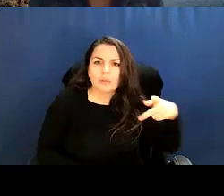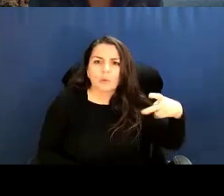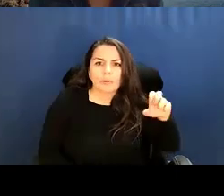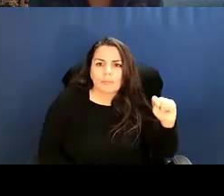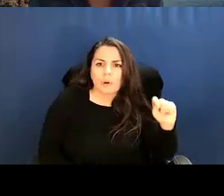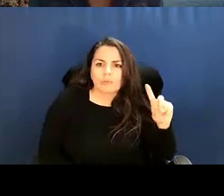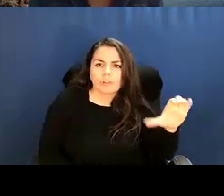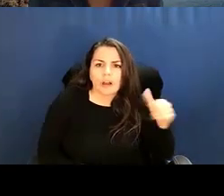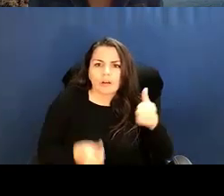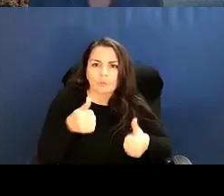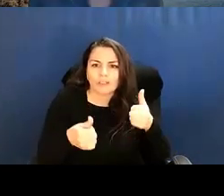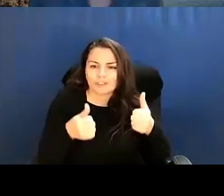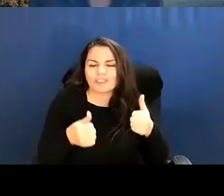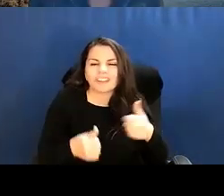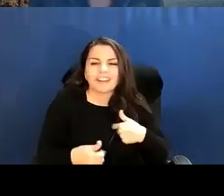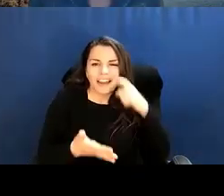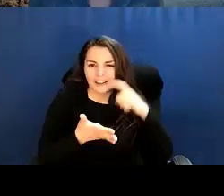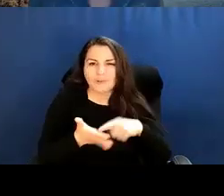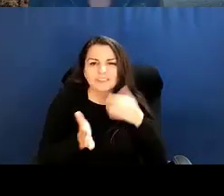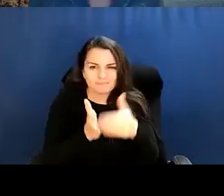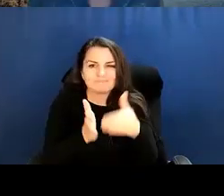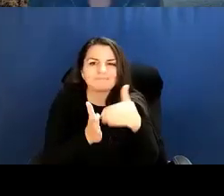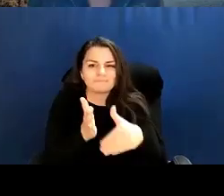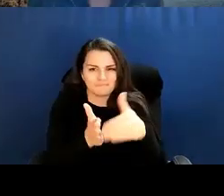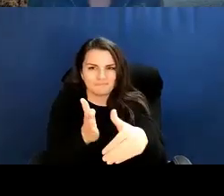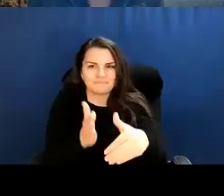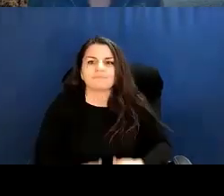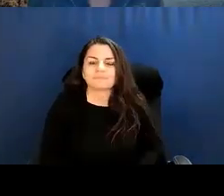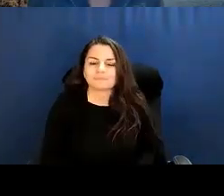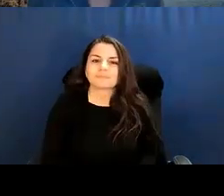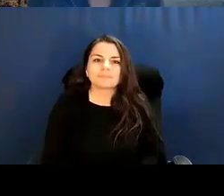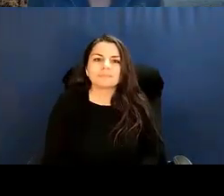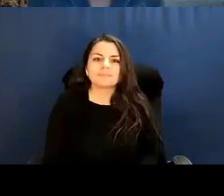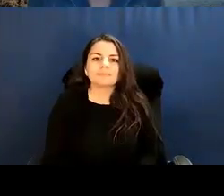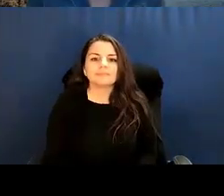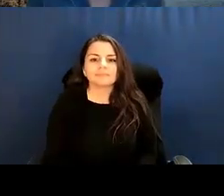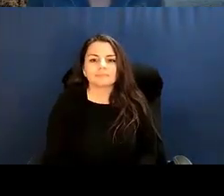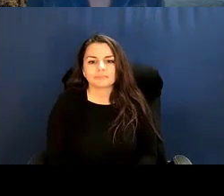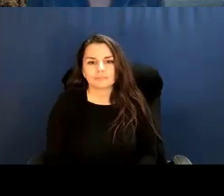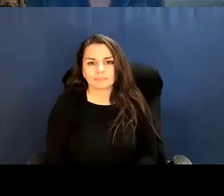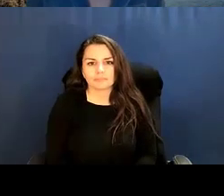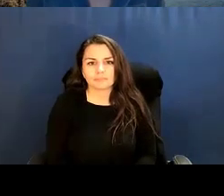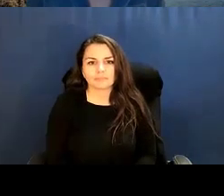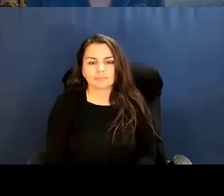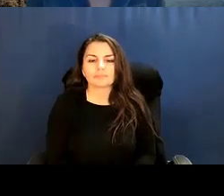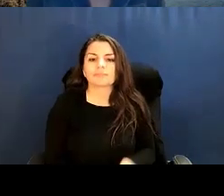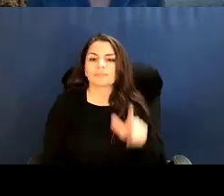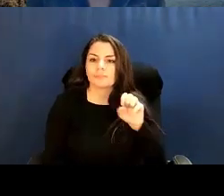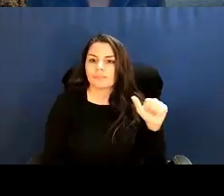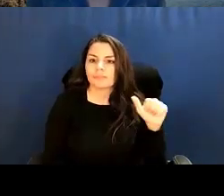But well, first, are you seeing any of those on your screen, Dennis or Lisa?